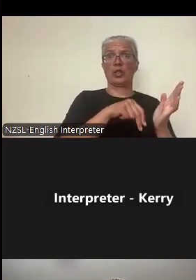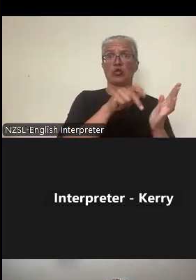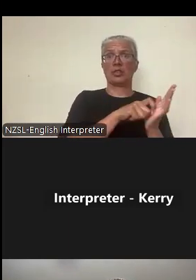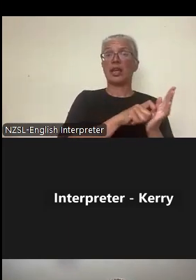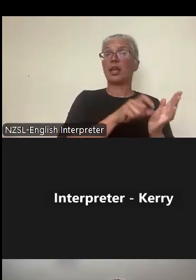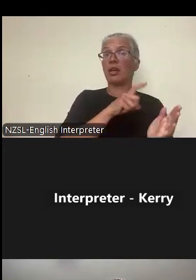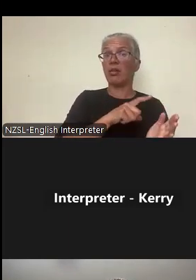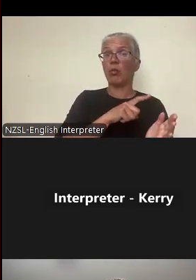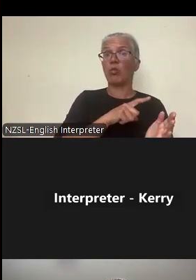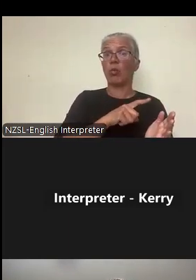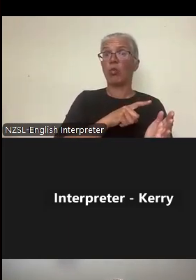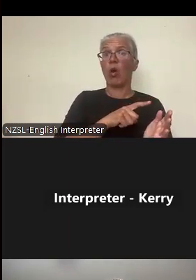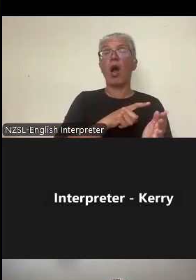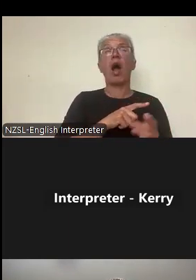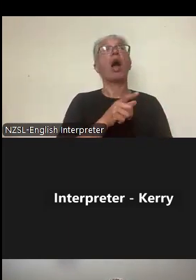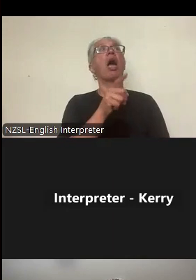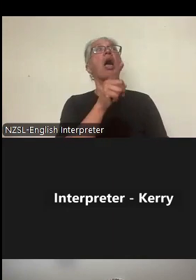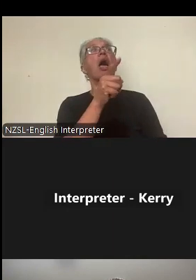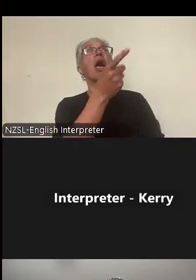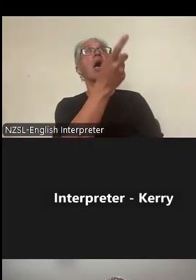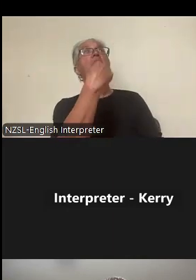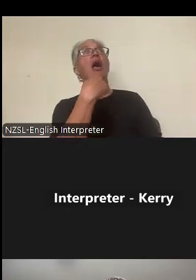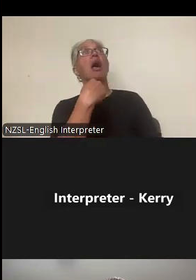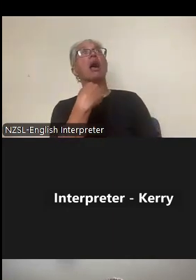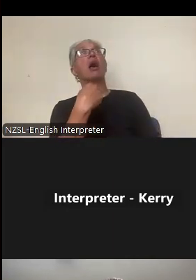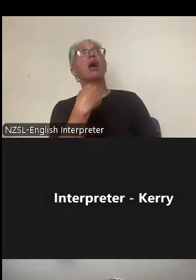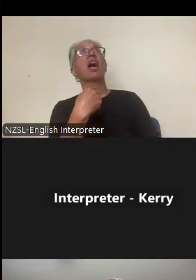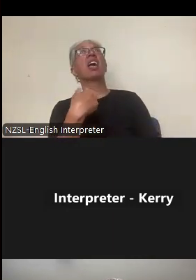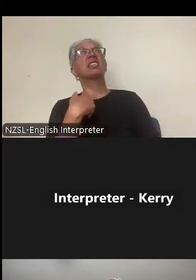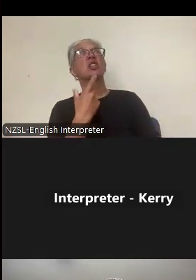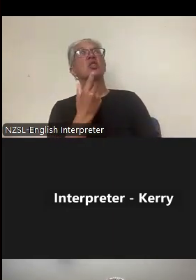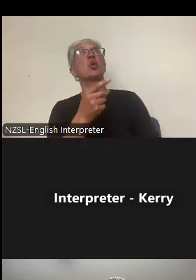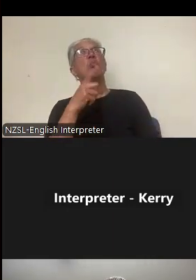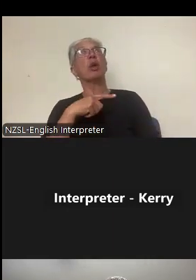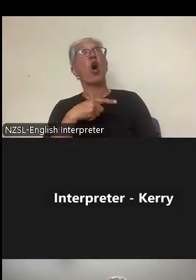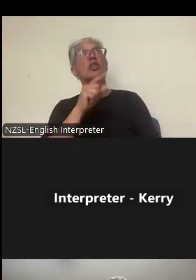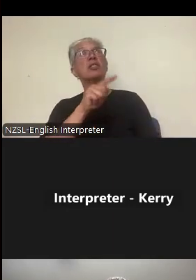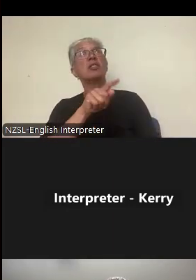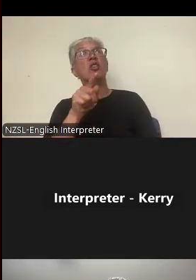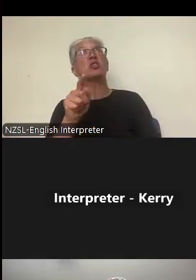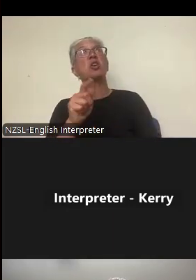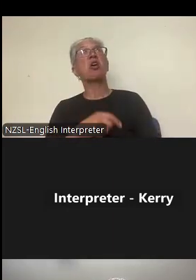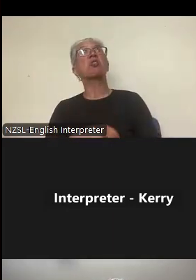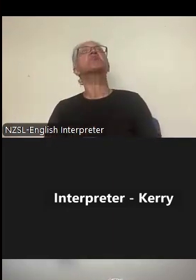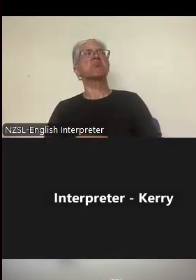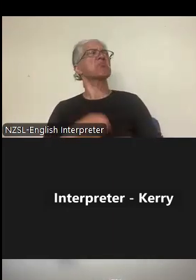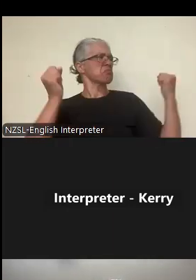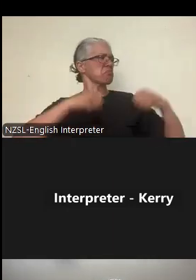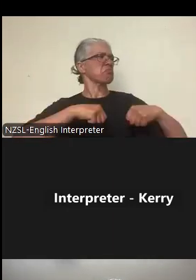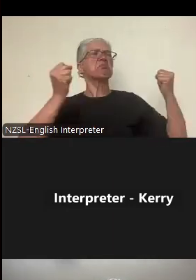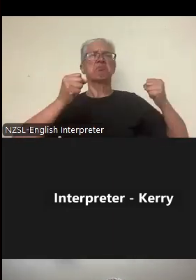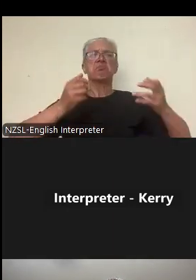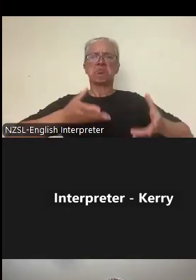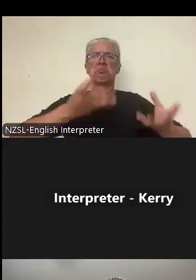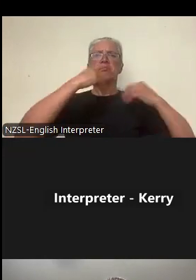we heard the why and understood the why of what we needed to do and change. The